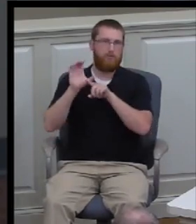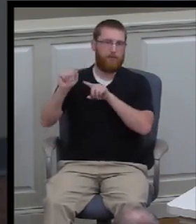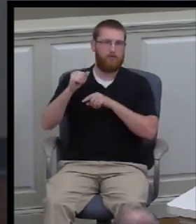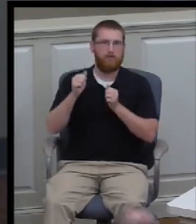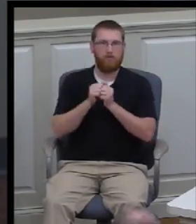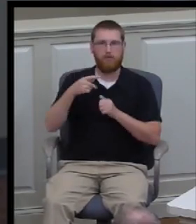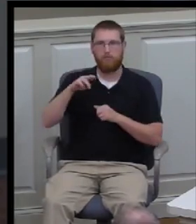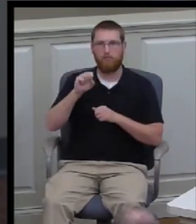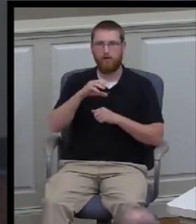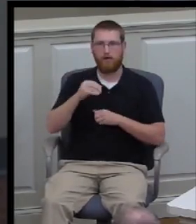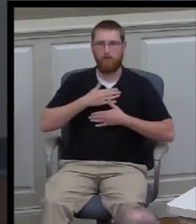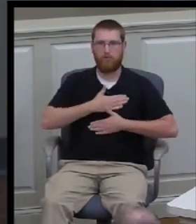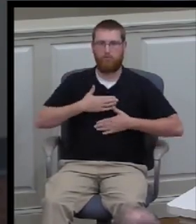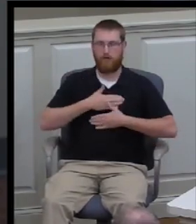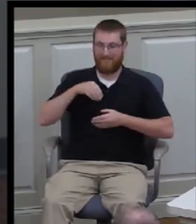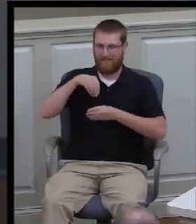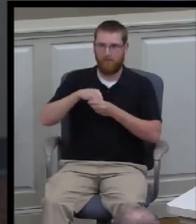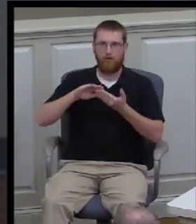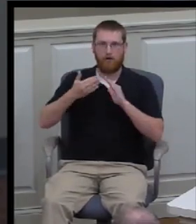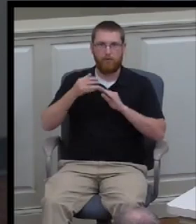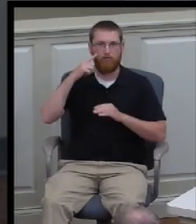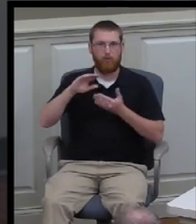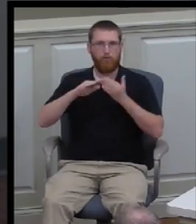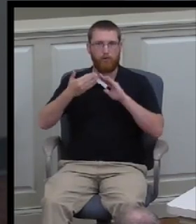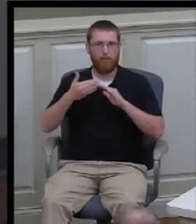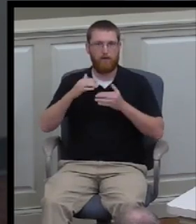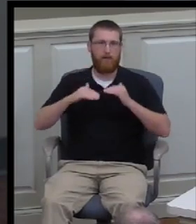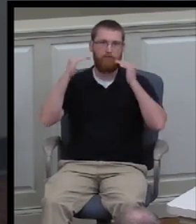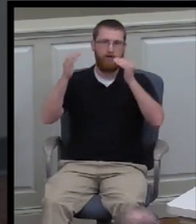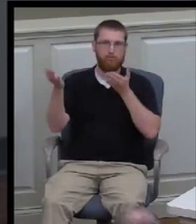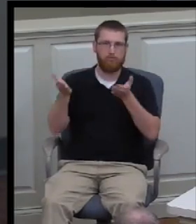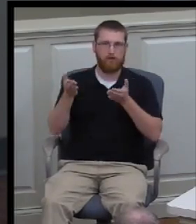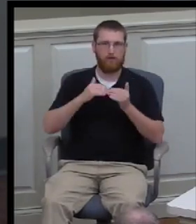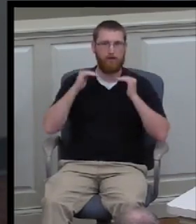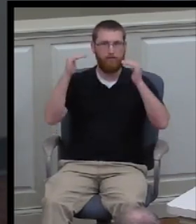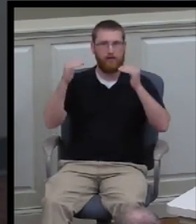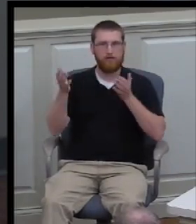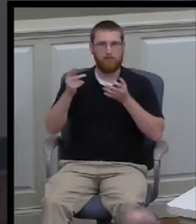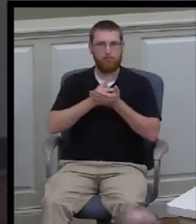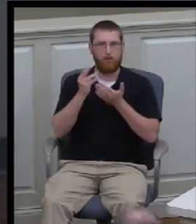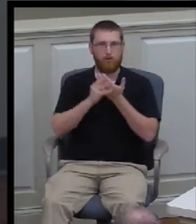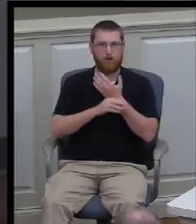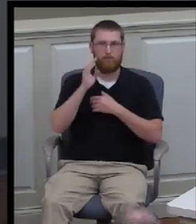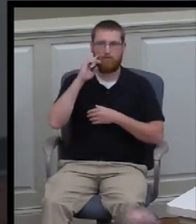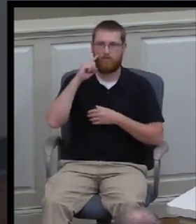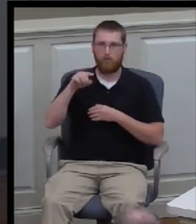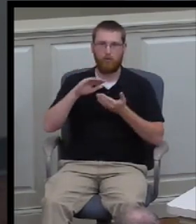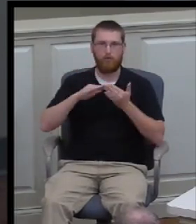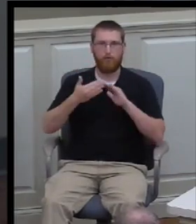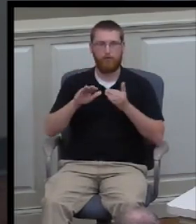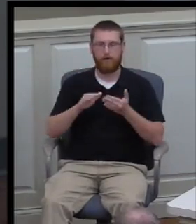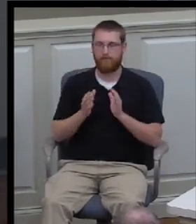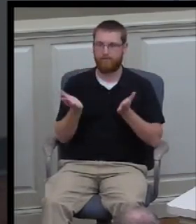and Recreation for the communities and provide advanced service and advanced programs for the community. Very